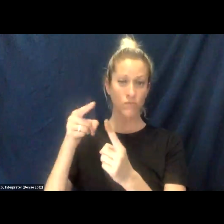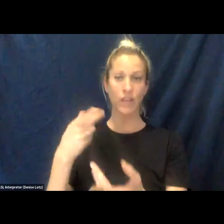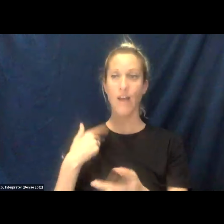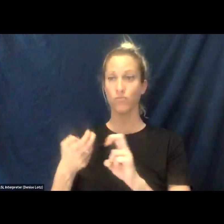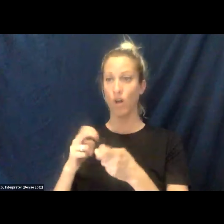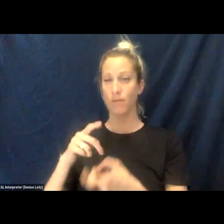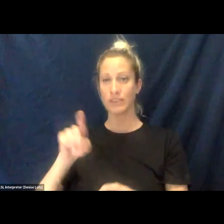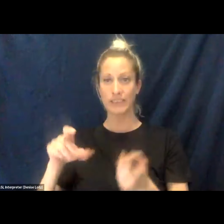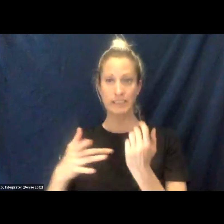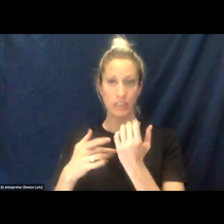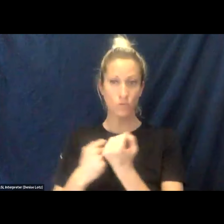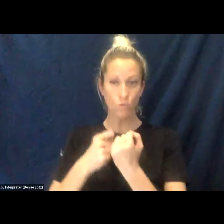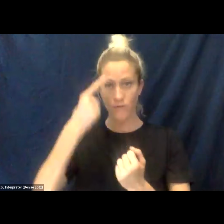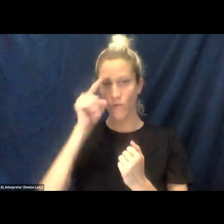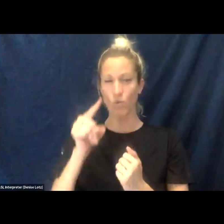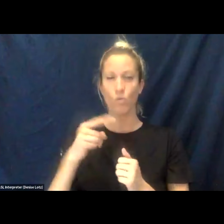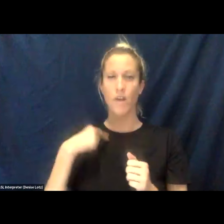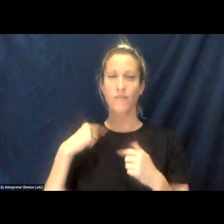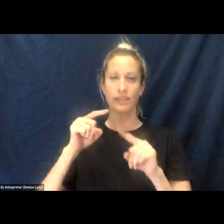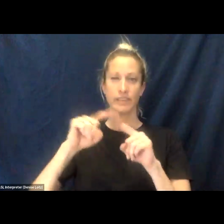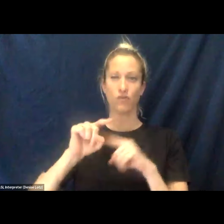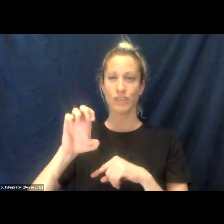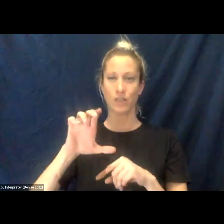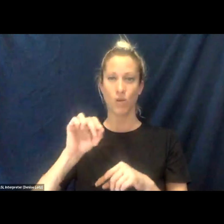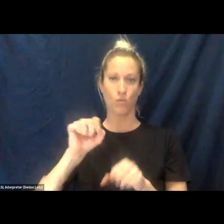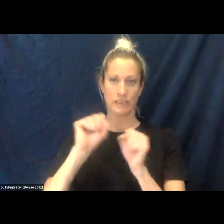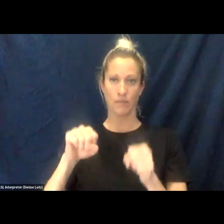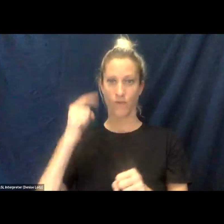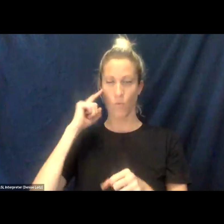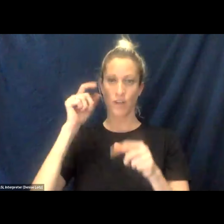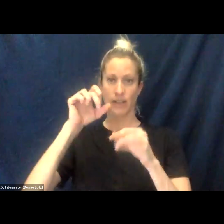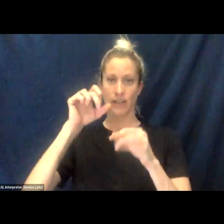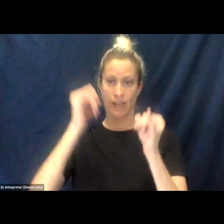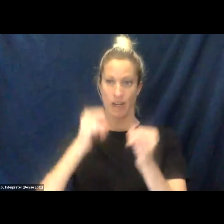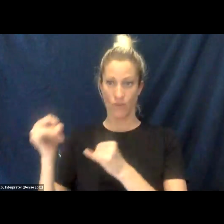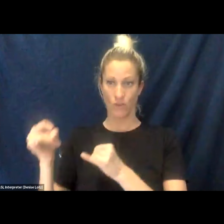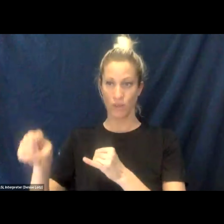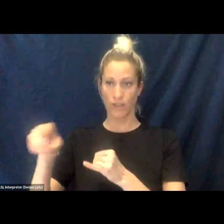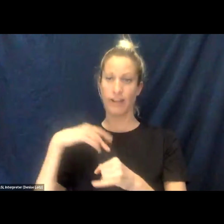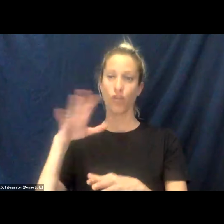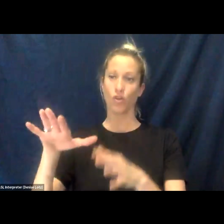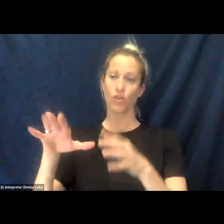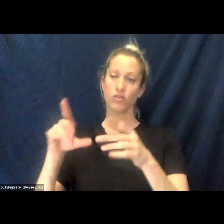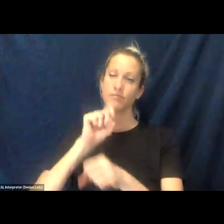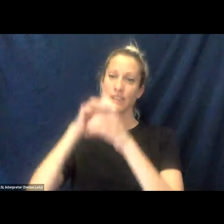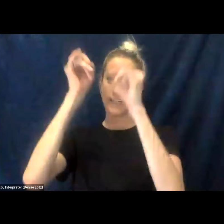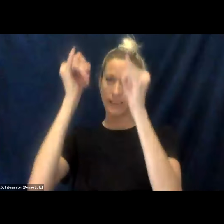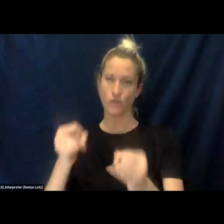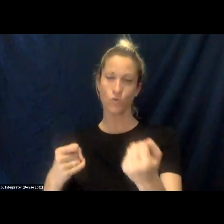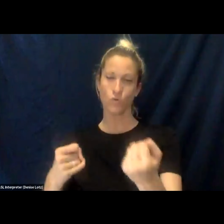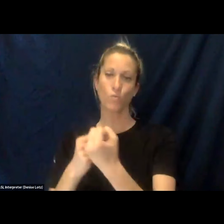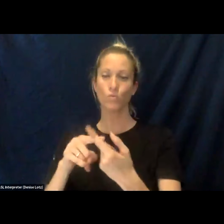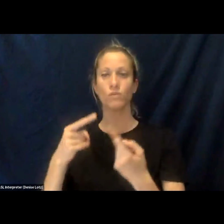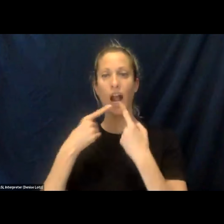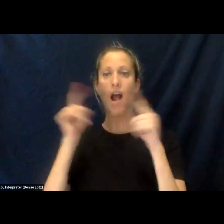needed technical support for? We're trying to build an ecosystem to where an individual can get that individualized support to accomplish whatever it is that they